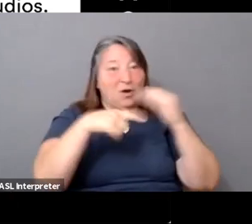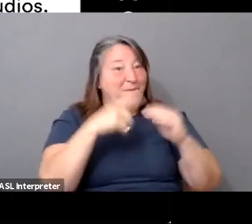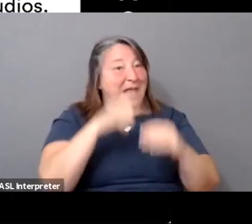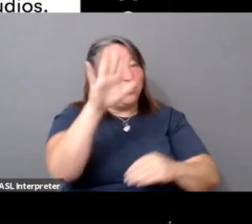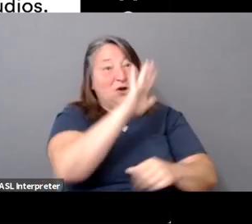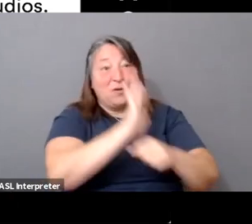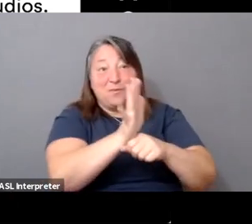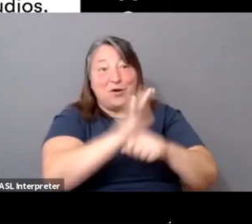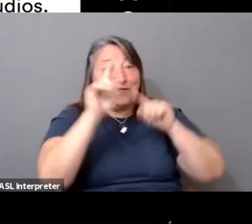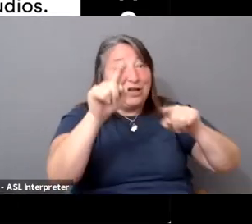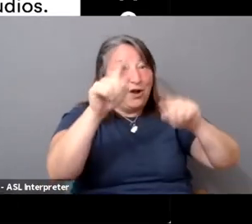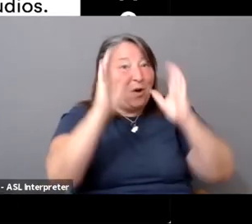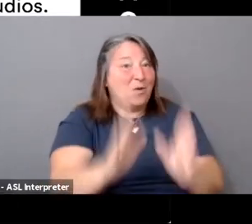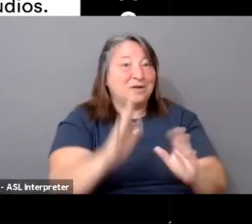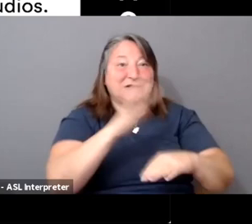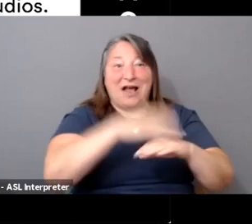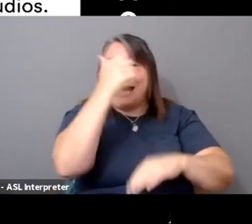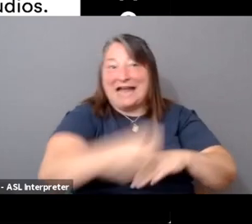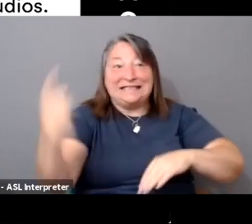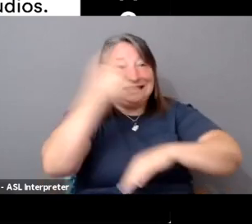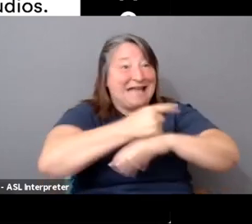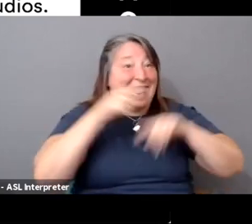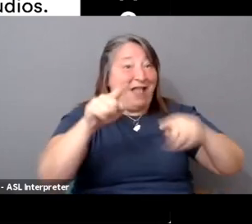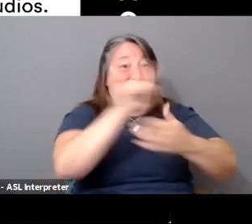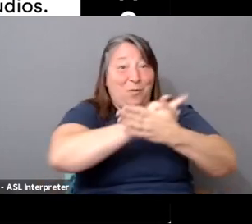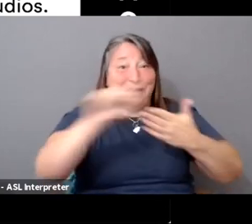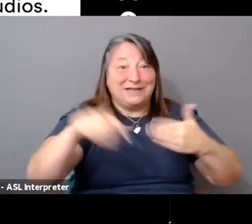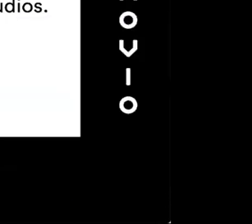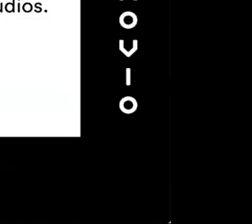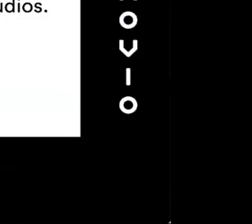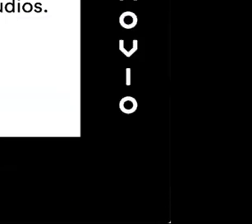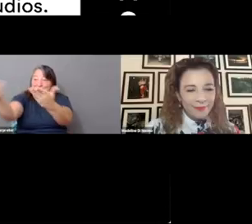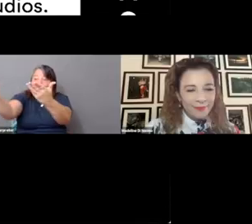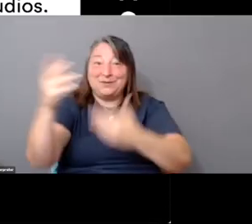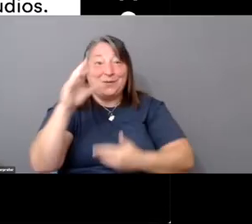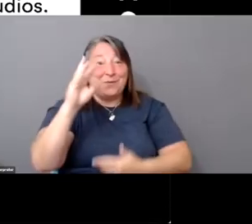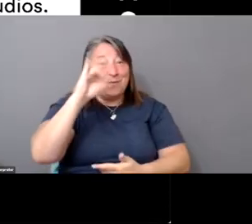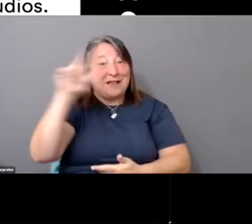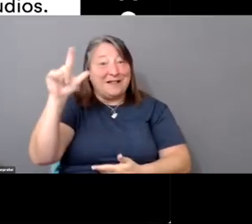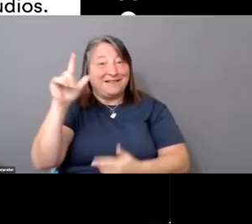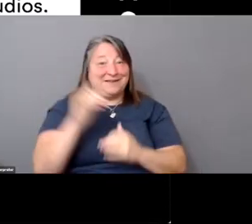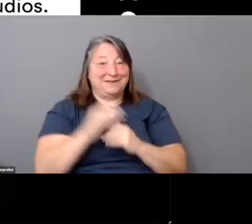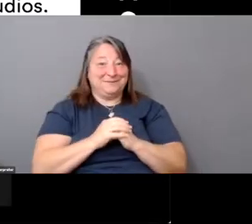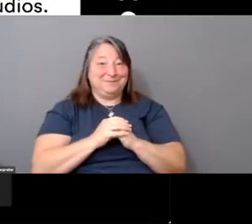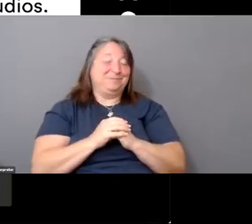moviegoers on any day of the week. So take it away, Will.